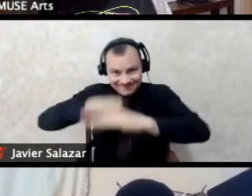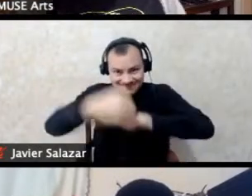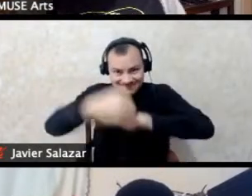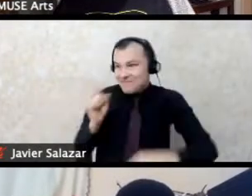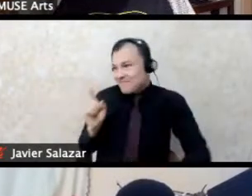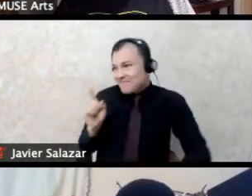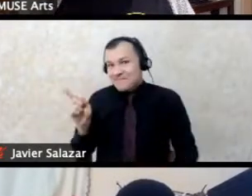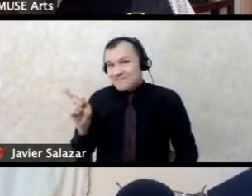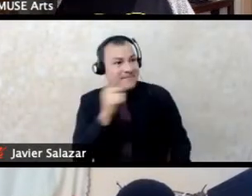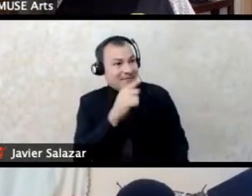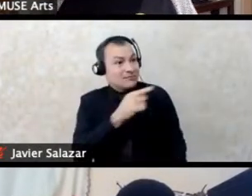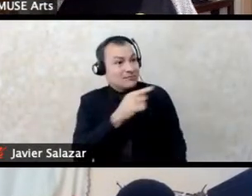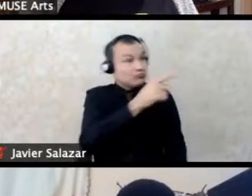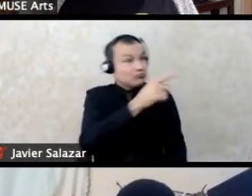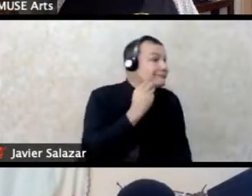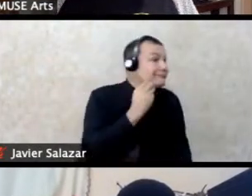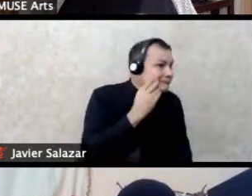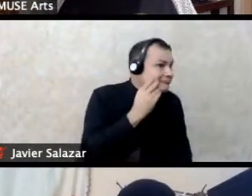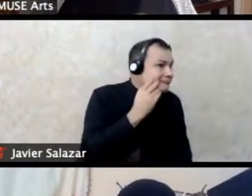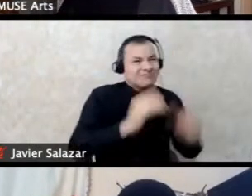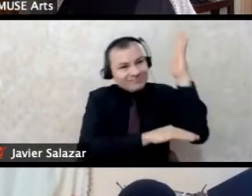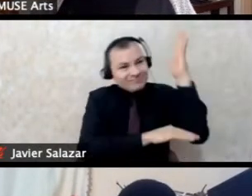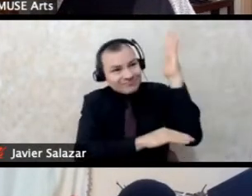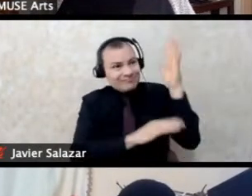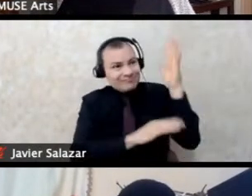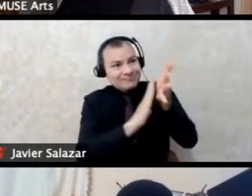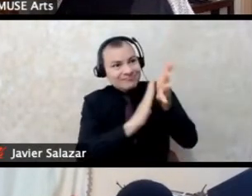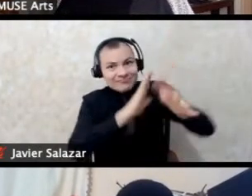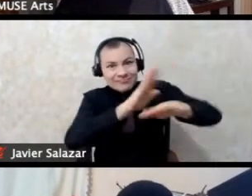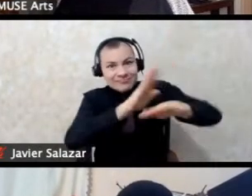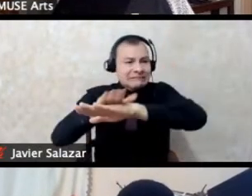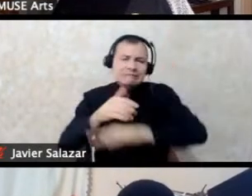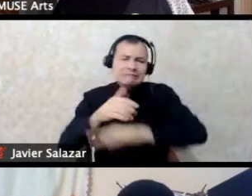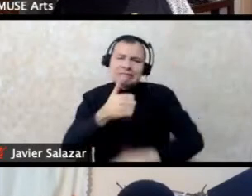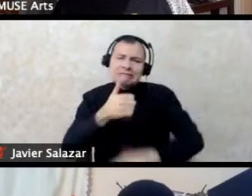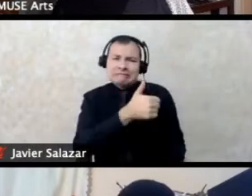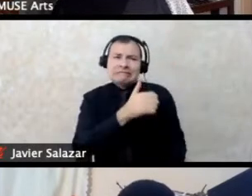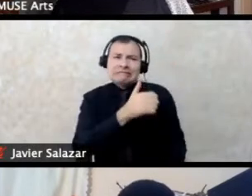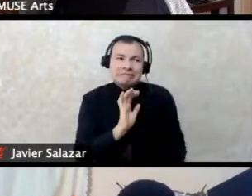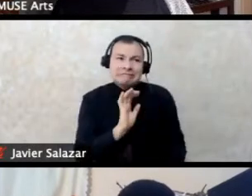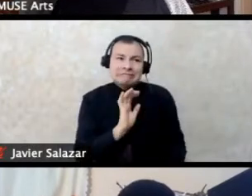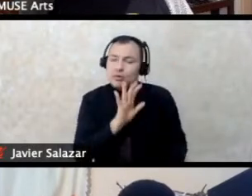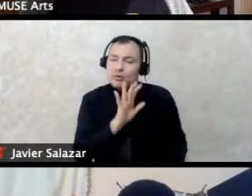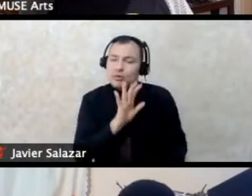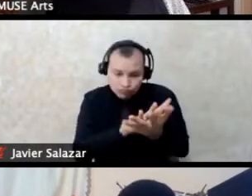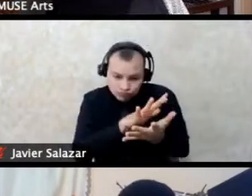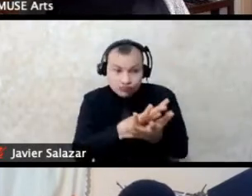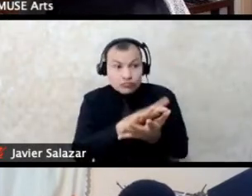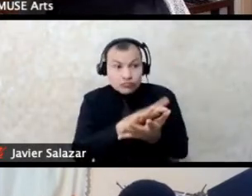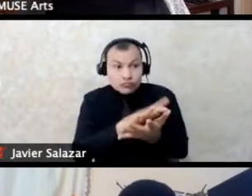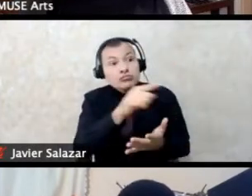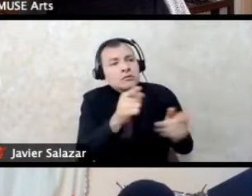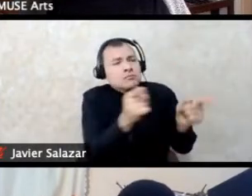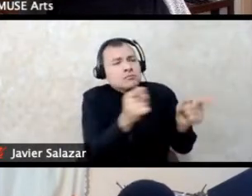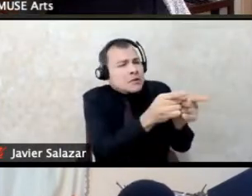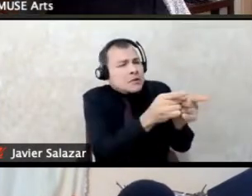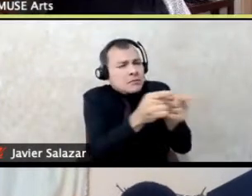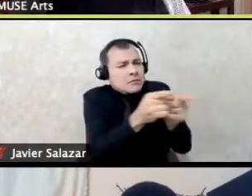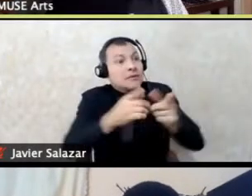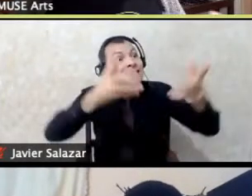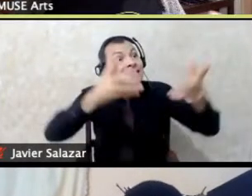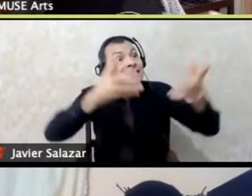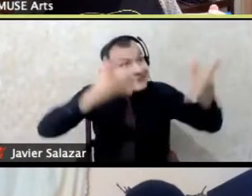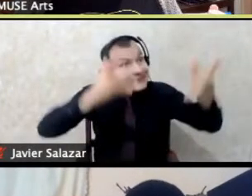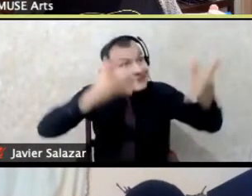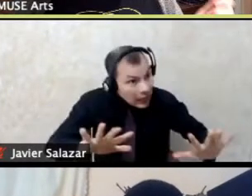también de poder interactuar sobre la mesa, sobre las acciones. So I know that 5 minutes is such